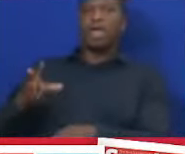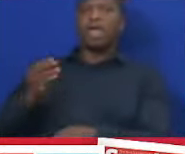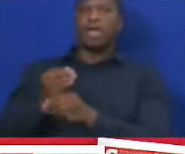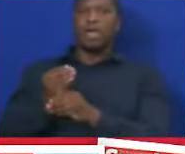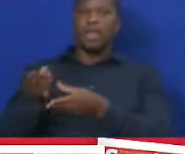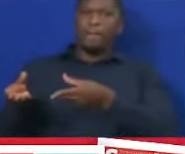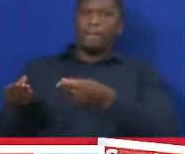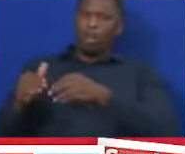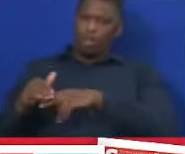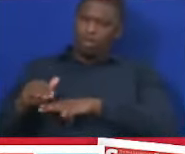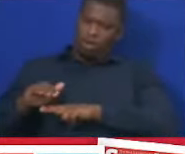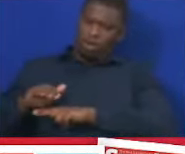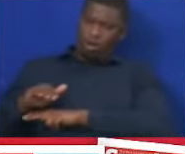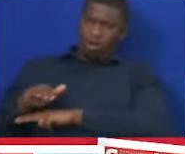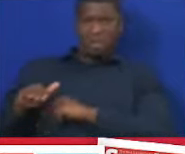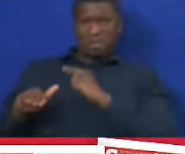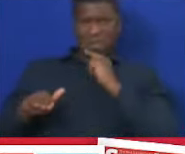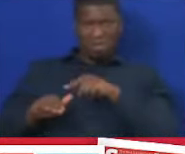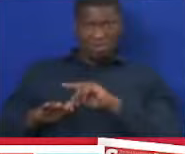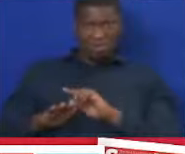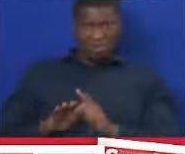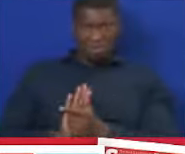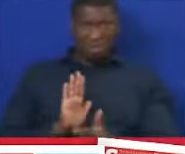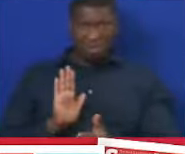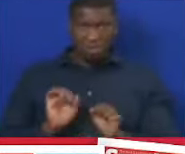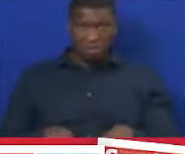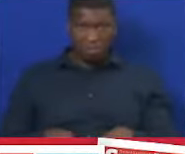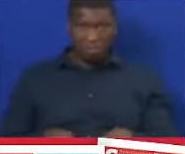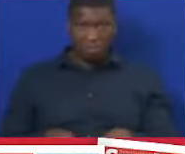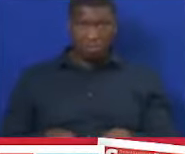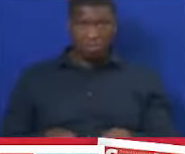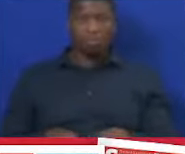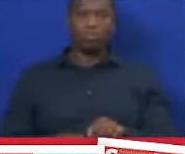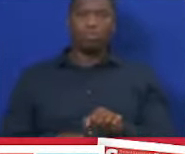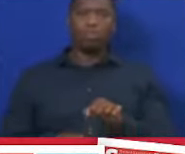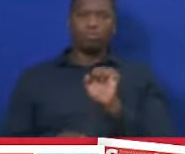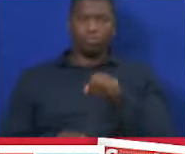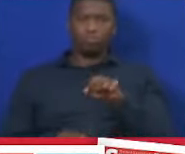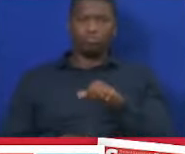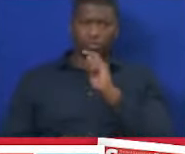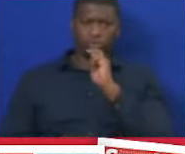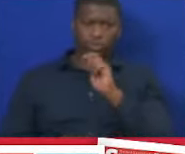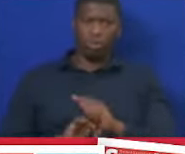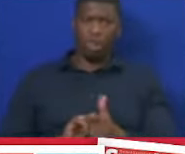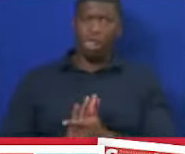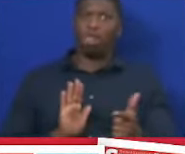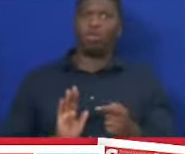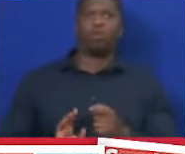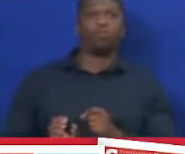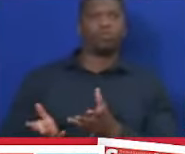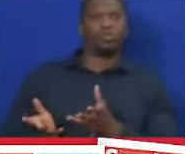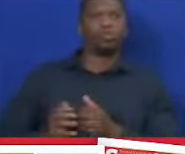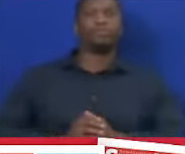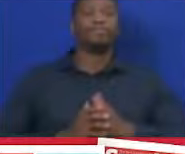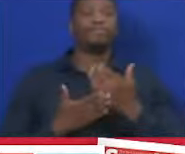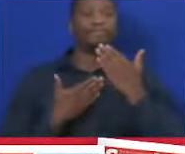Firearms Control Act. That's correct, commissioners. Thank you, witness C.